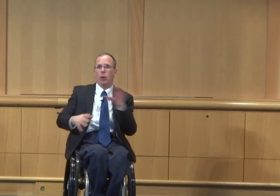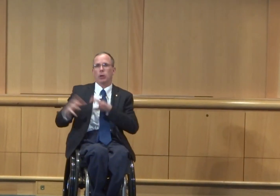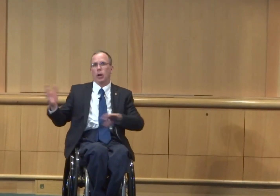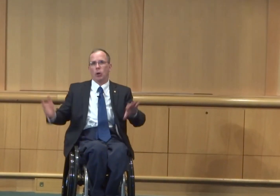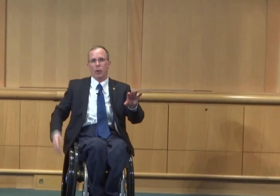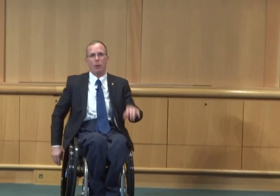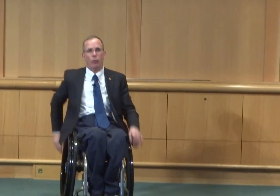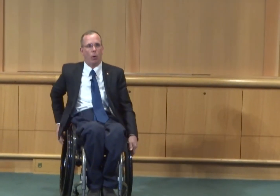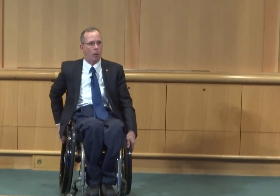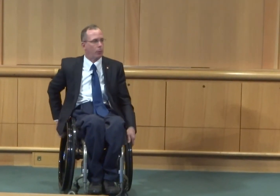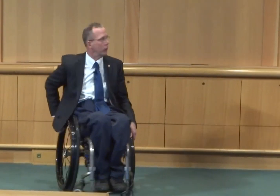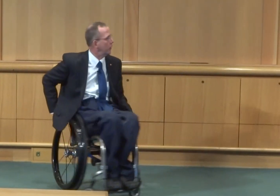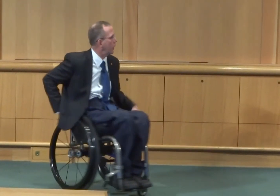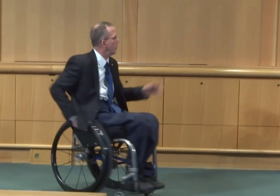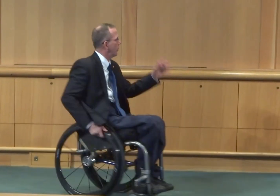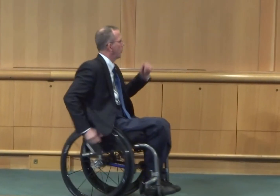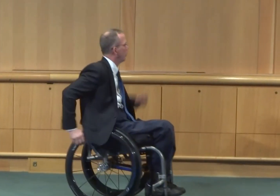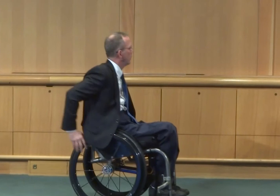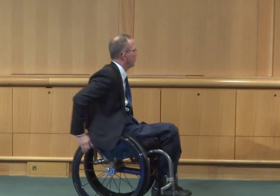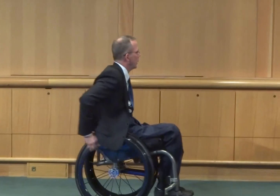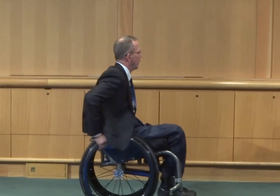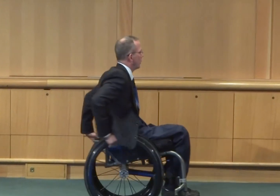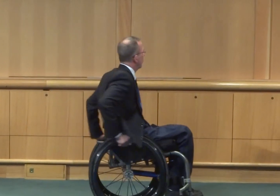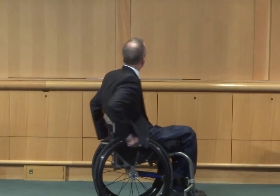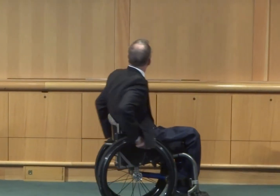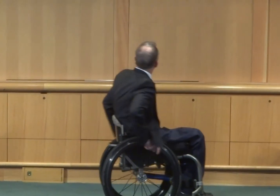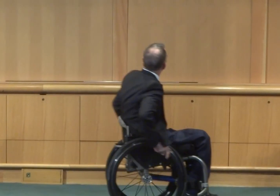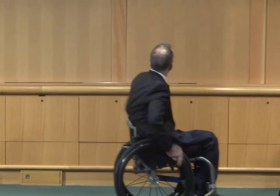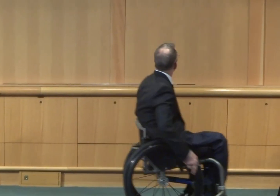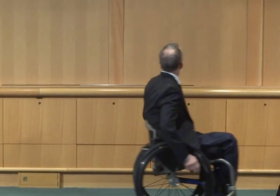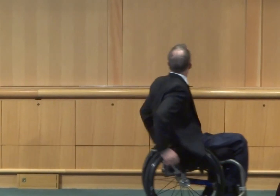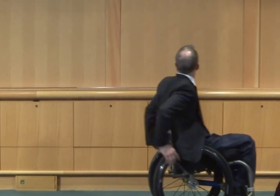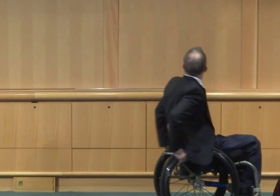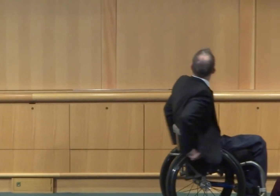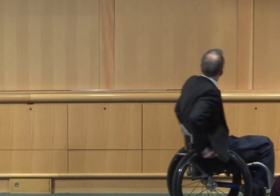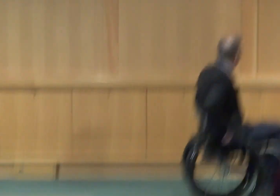And then I'll go into my formal presentation. So we can get the video started.